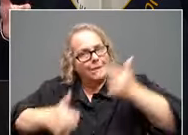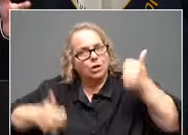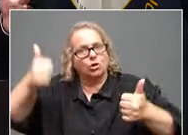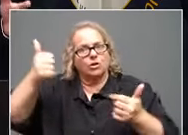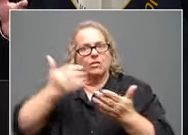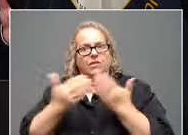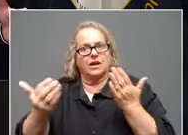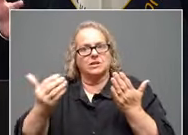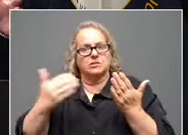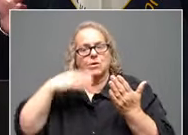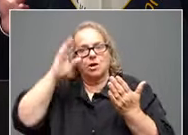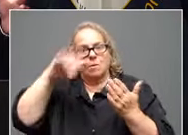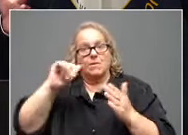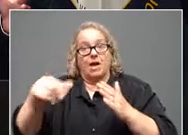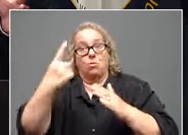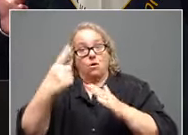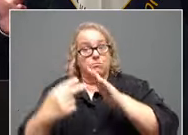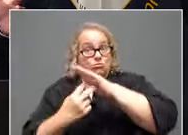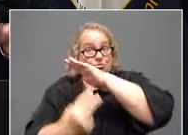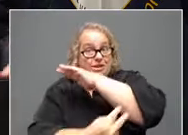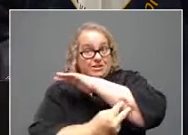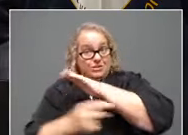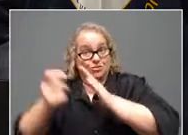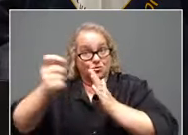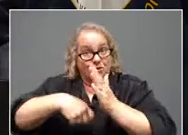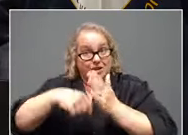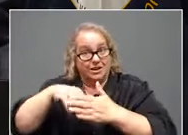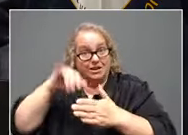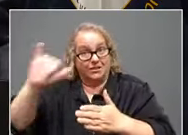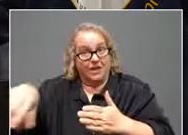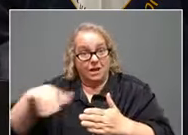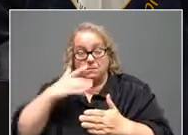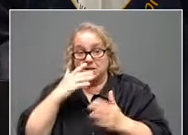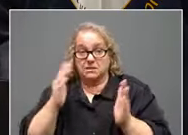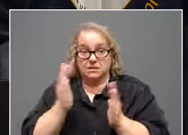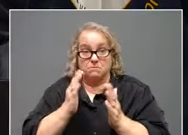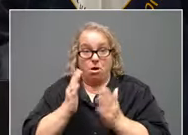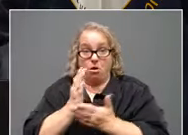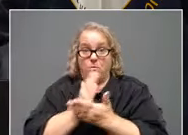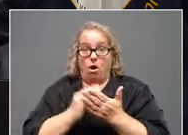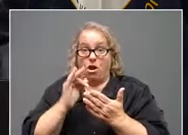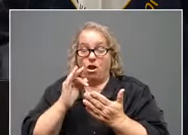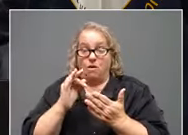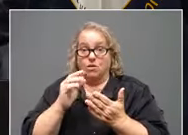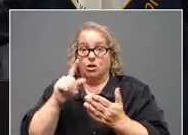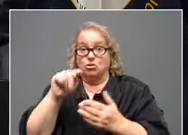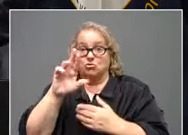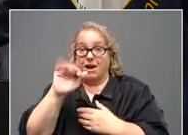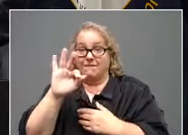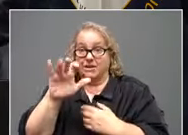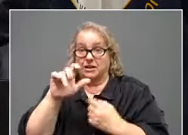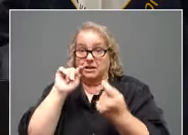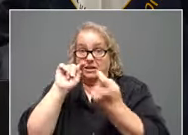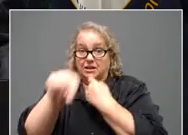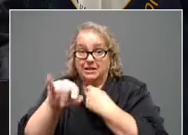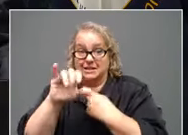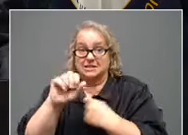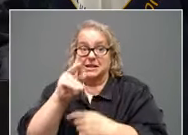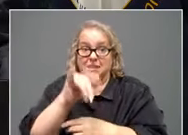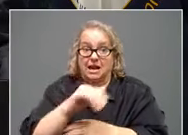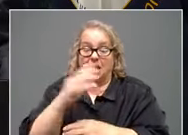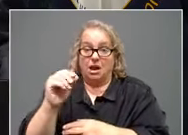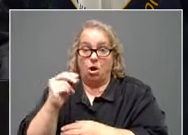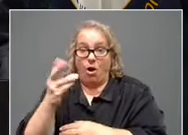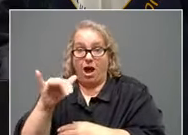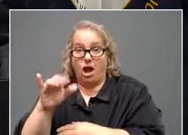any legislation, for instance, because only a small portion of the traffic going over it is Kentucky and Ohio. A lot of that's